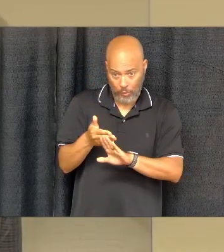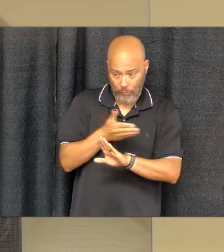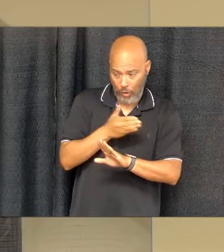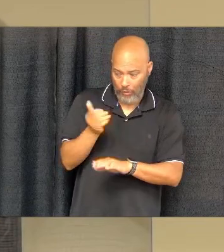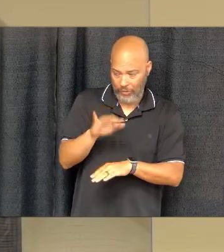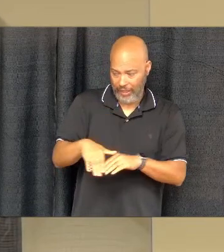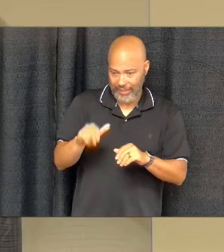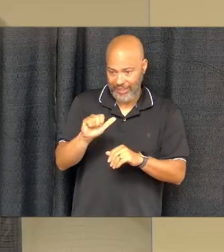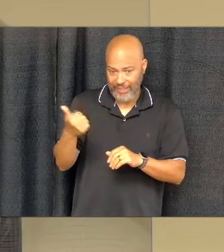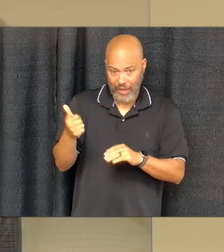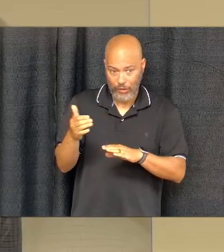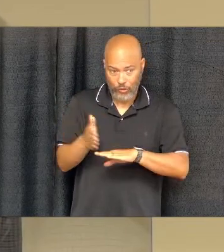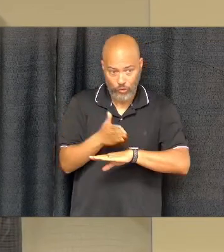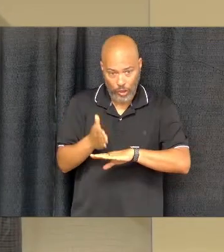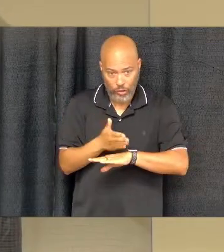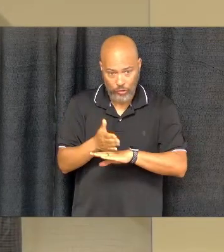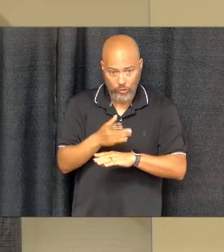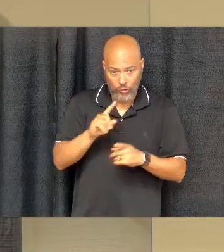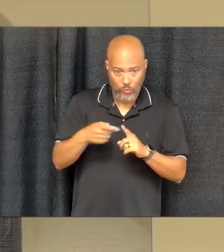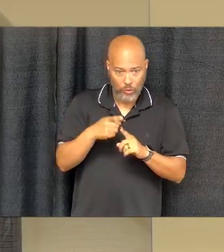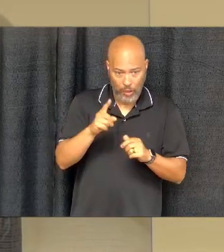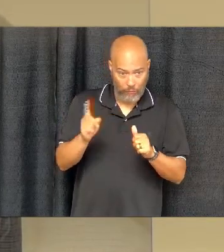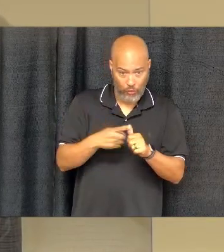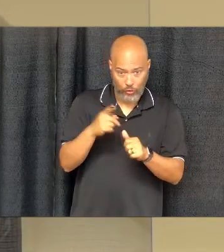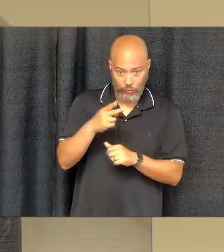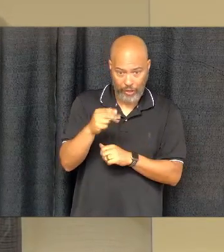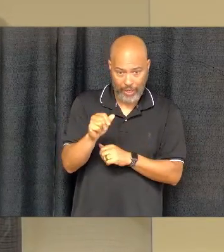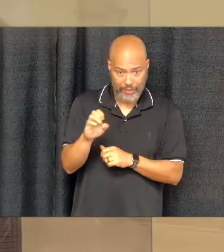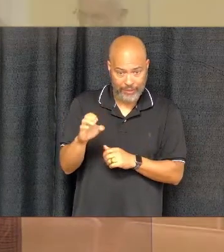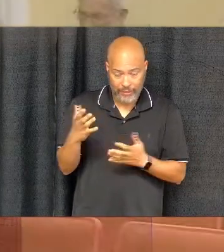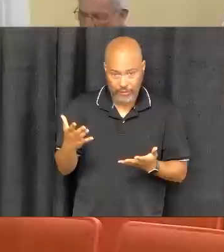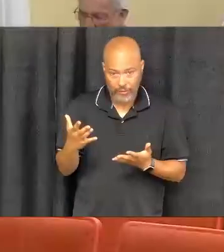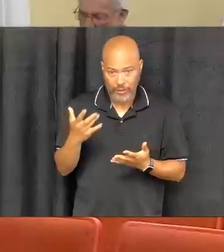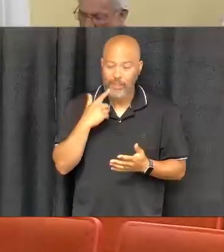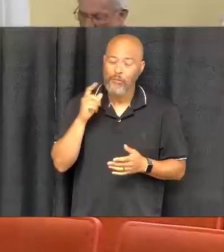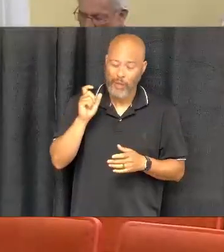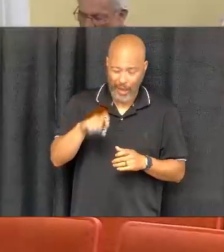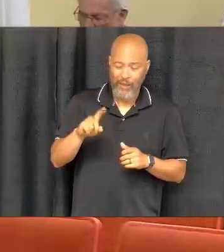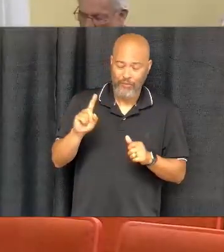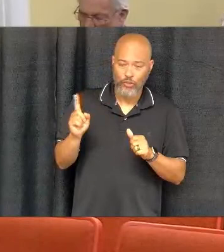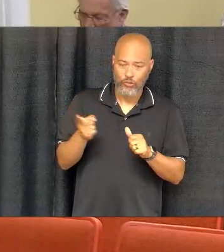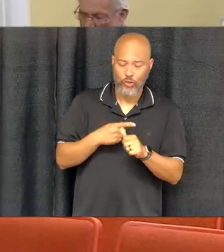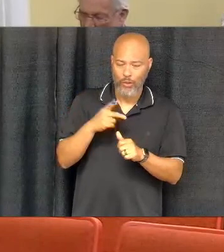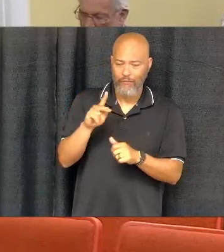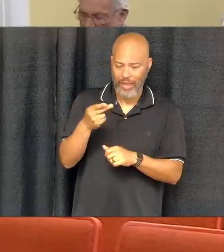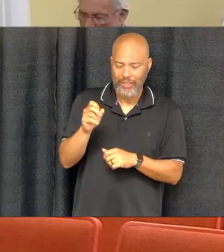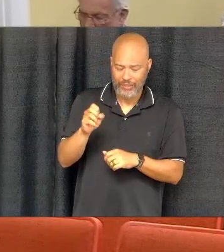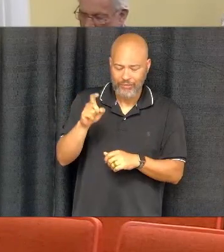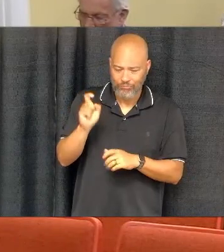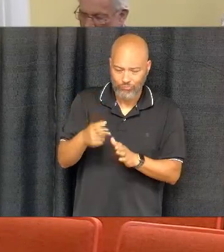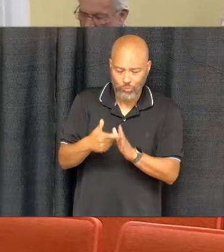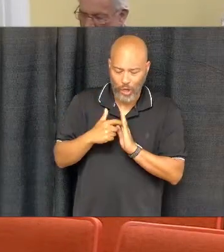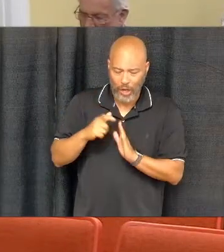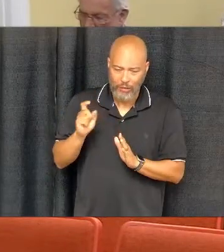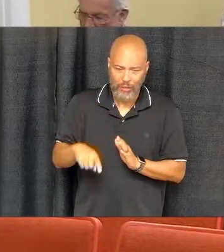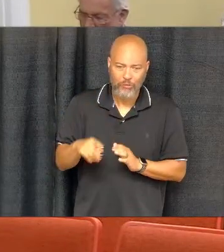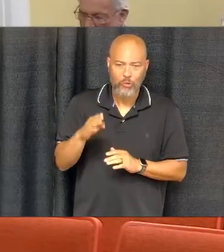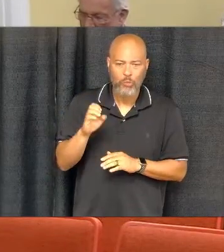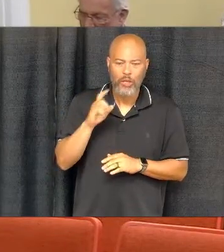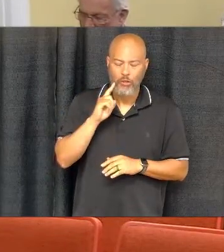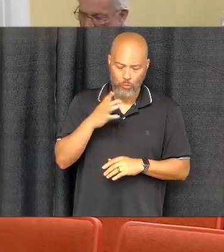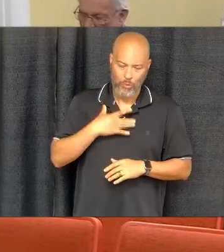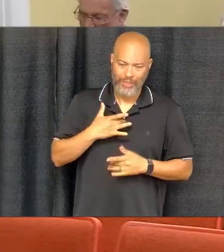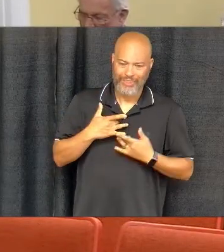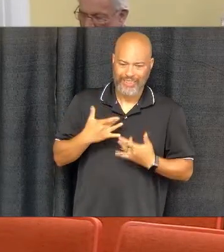other construction? Is that going to be part of the first phase? It will have to be done as part of the first phase. It would likely